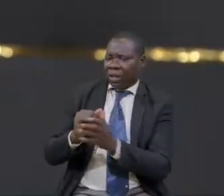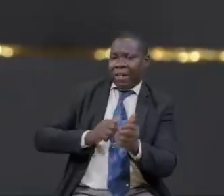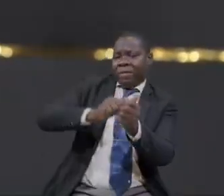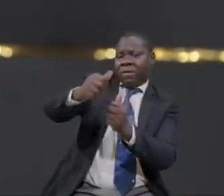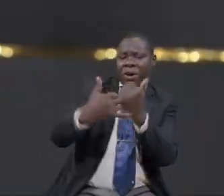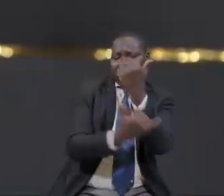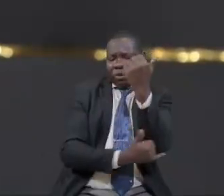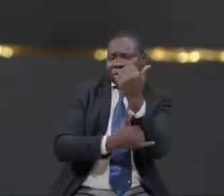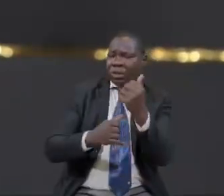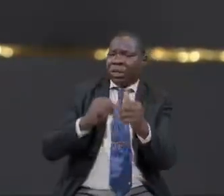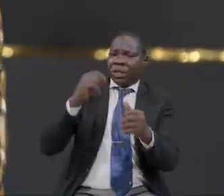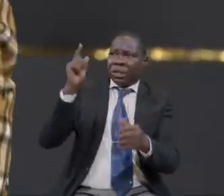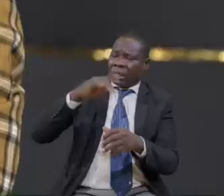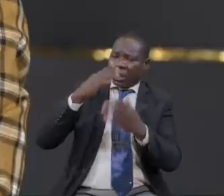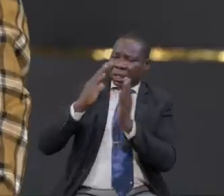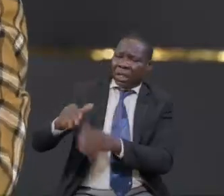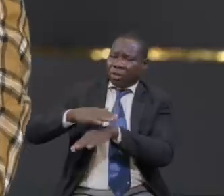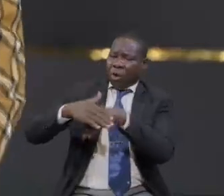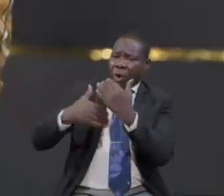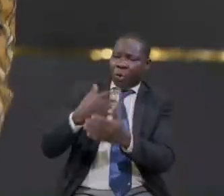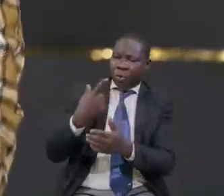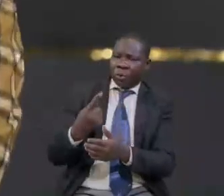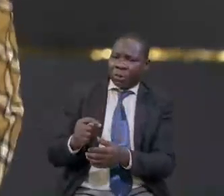husks of the pigs that he was,